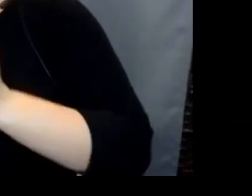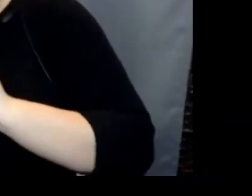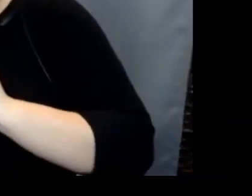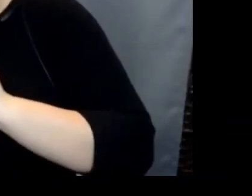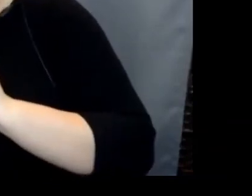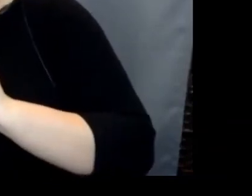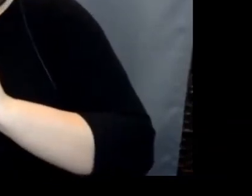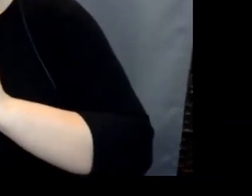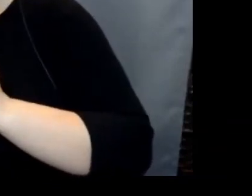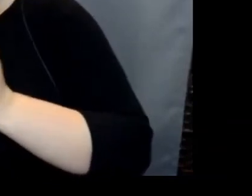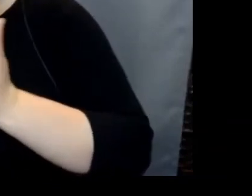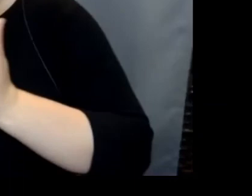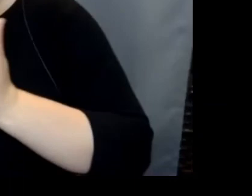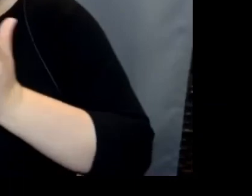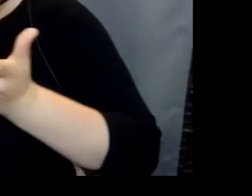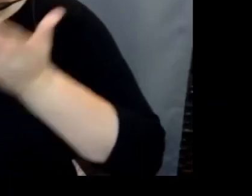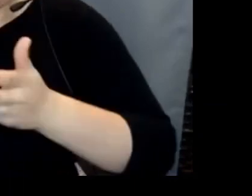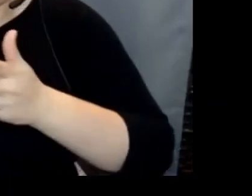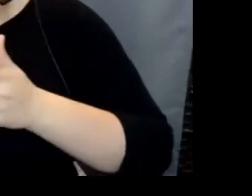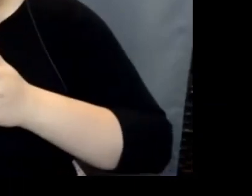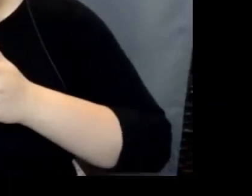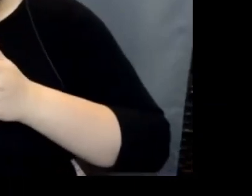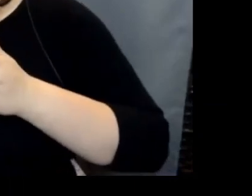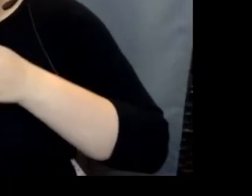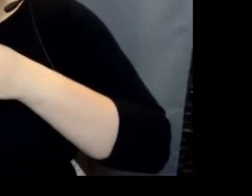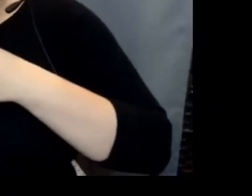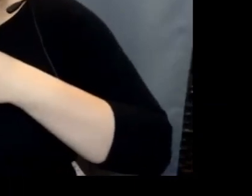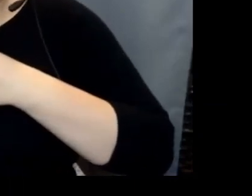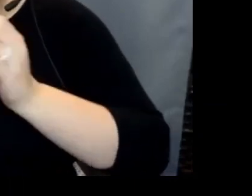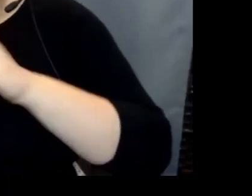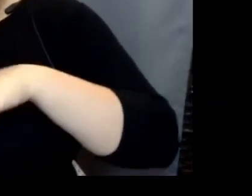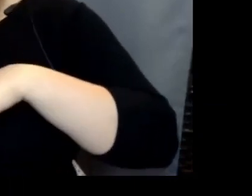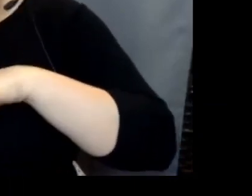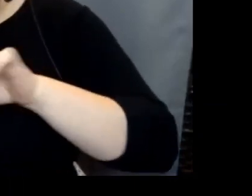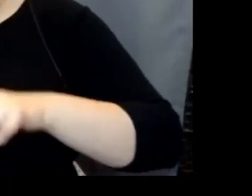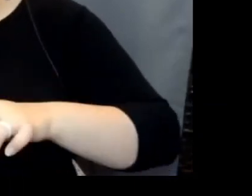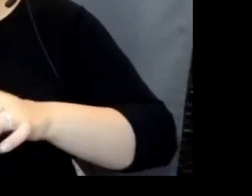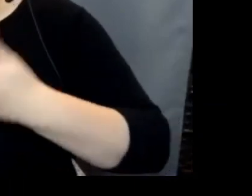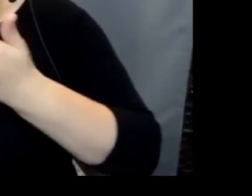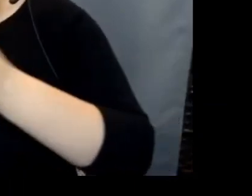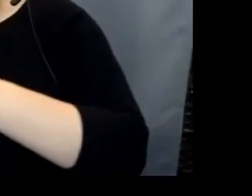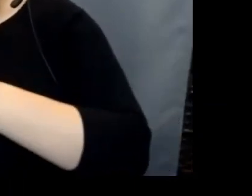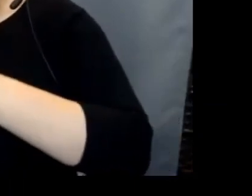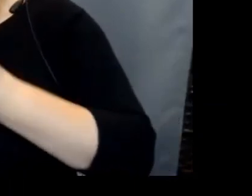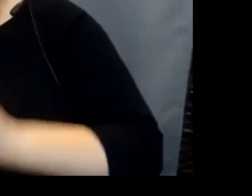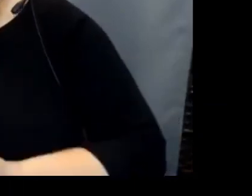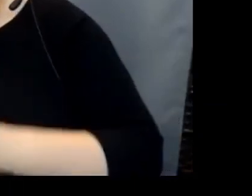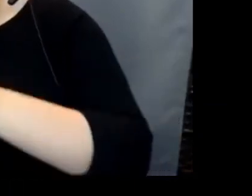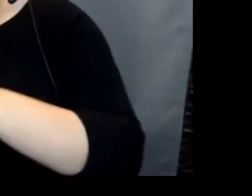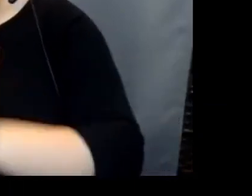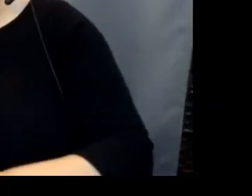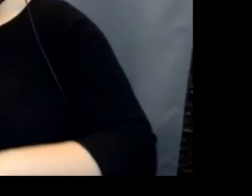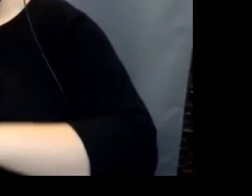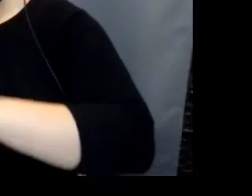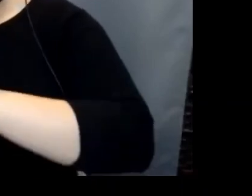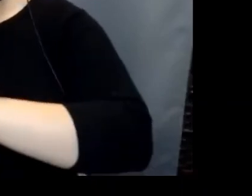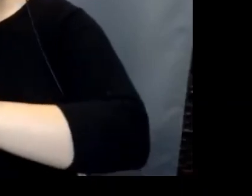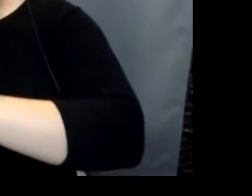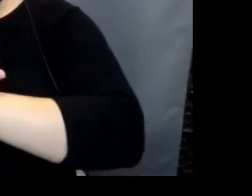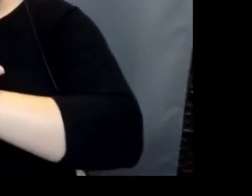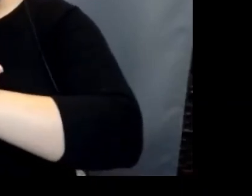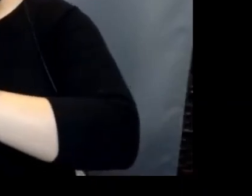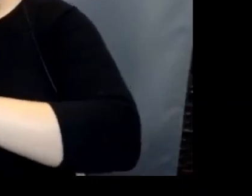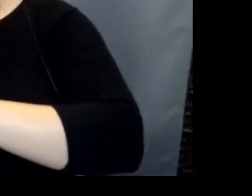number, then there may take some time to get that straightened out. But if everything is correct, you're talking 2 to 4 business days for the electronic funds to be in the